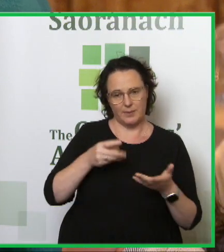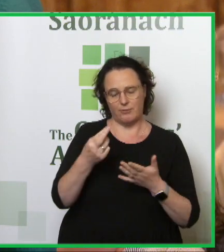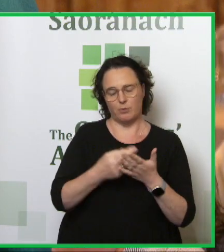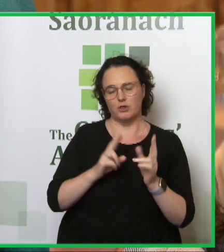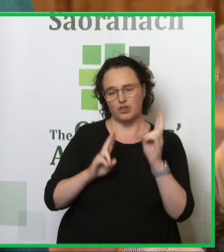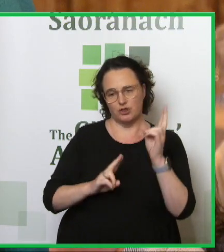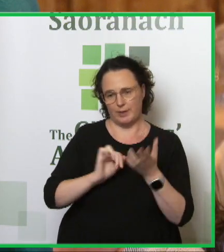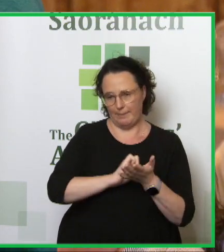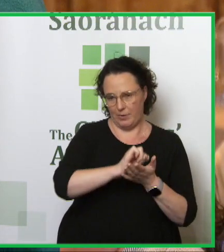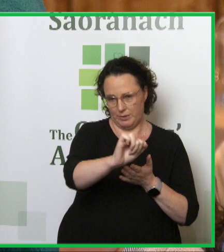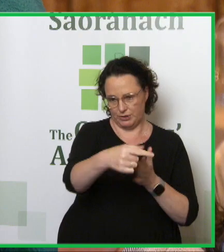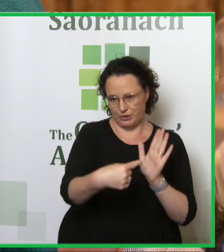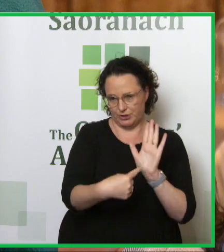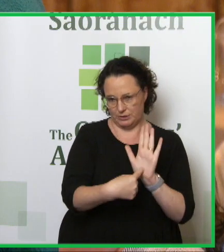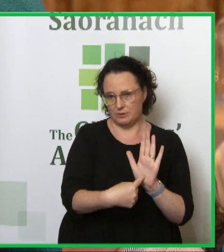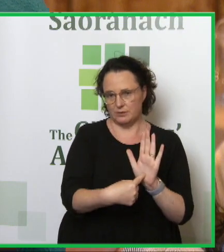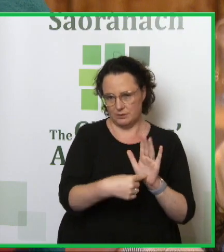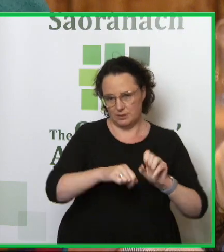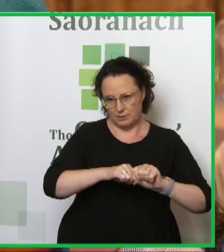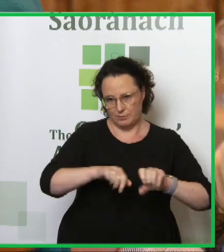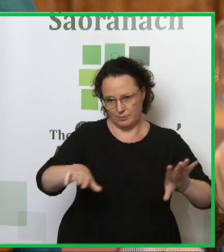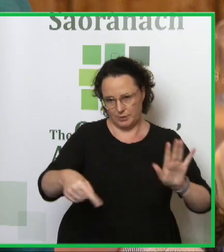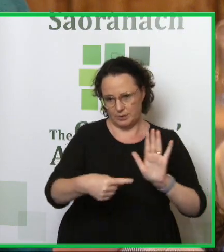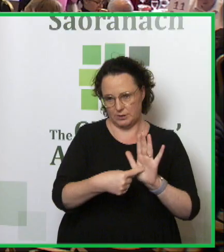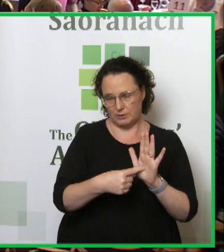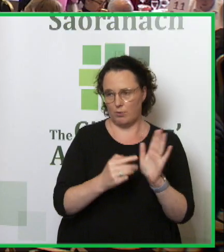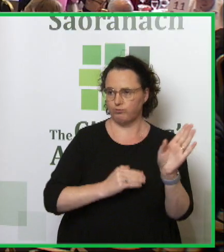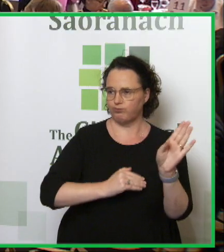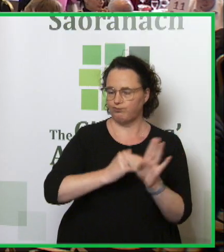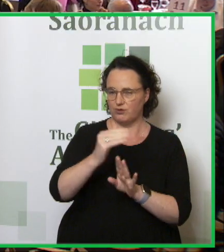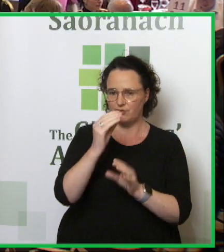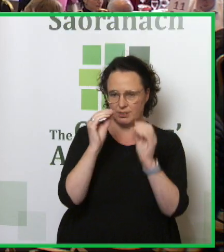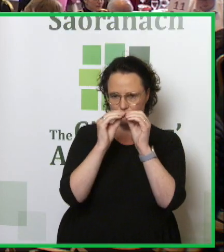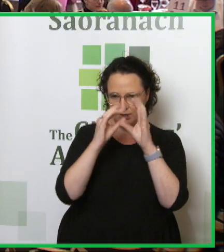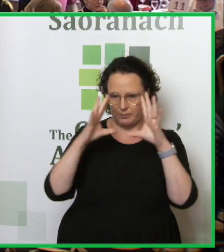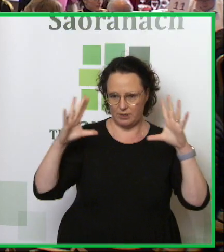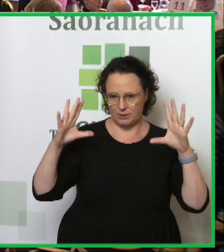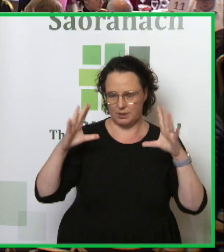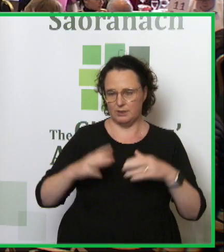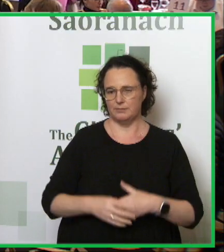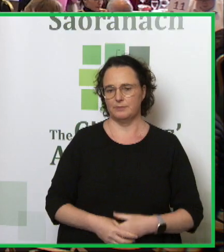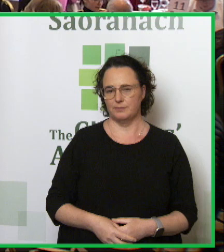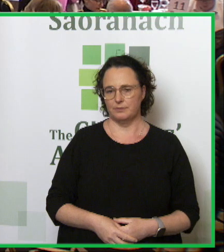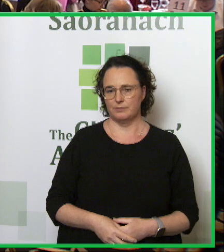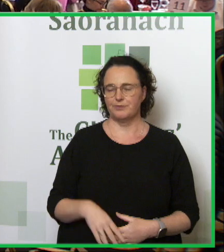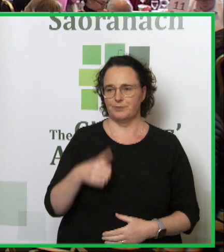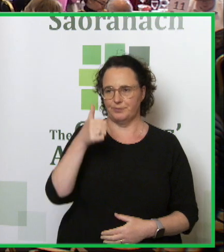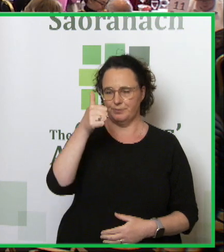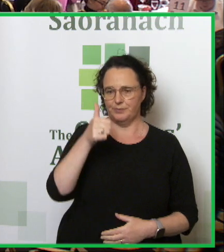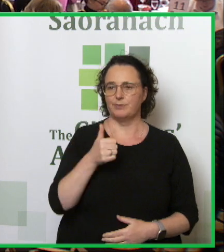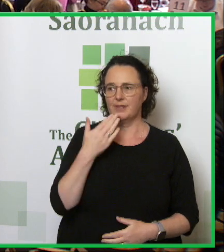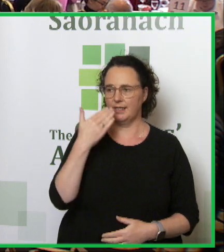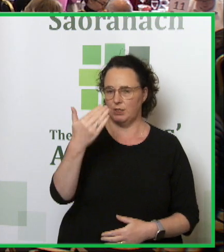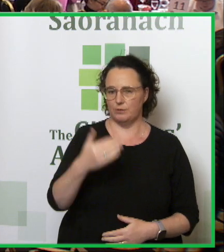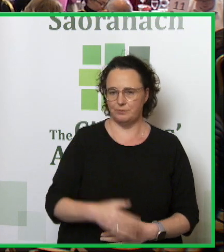published, just to the public, so increase transparency and hopefully Publications report. Yeah. Okay, thank